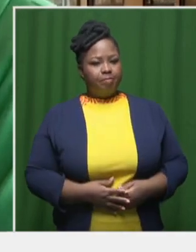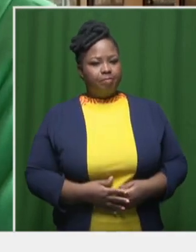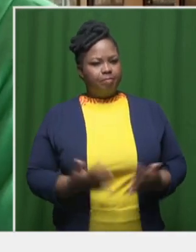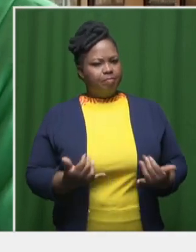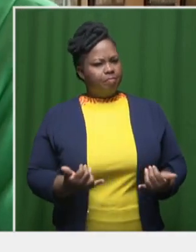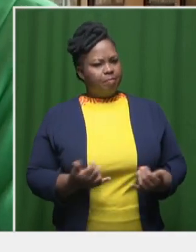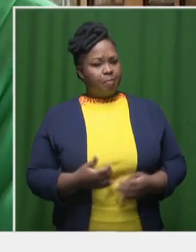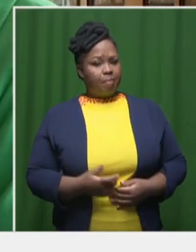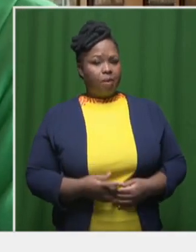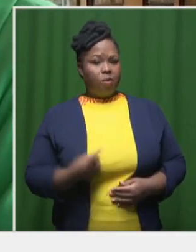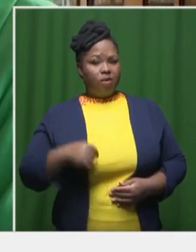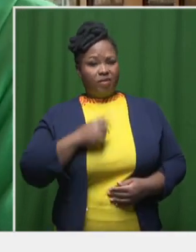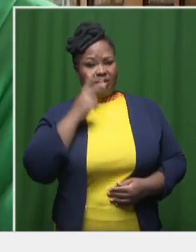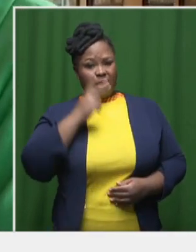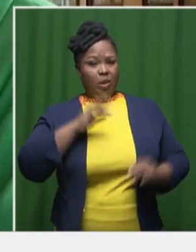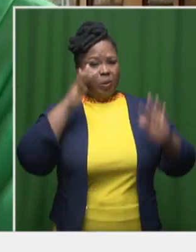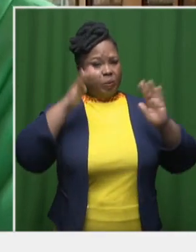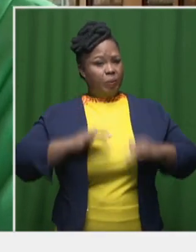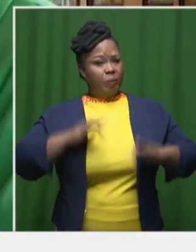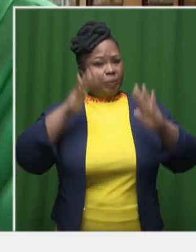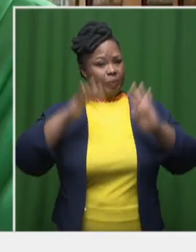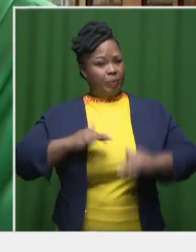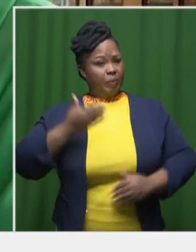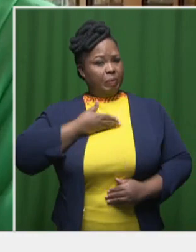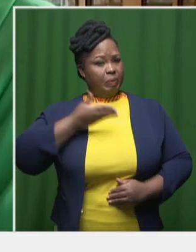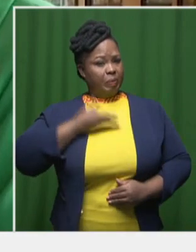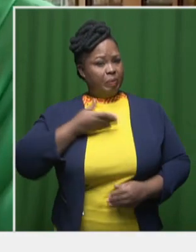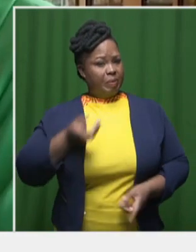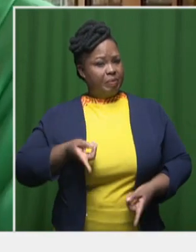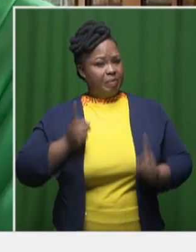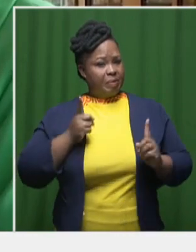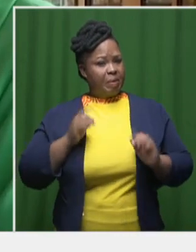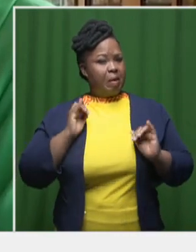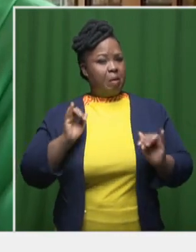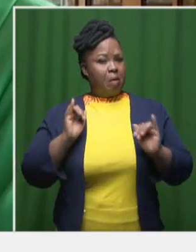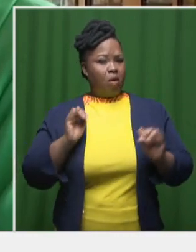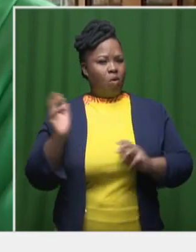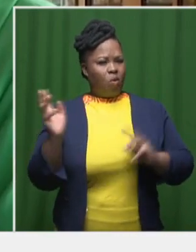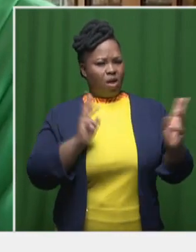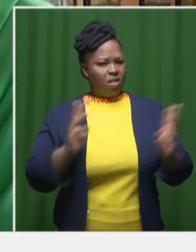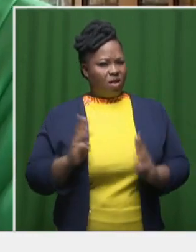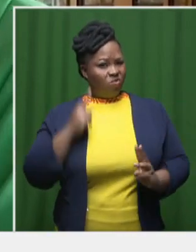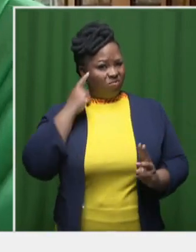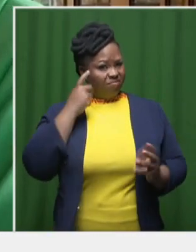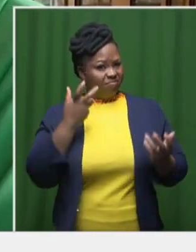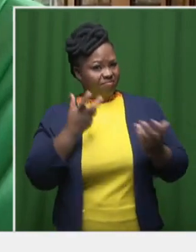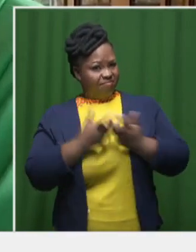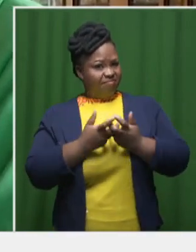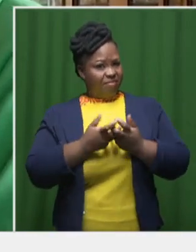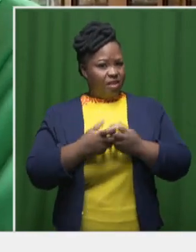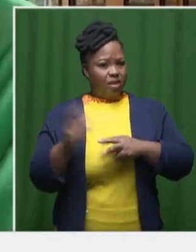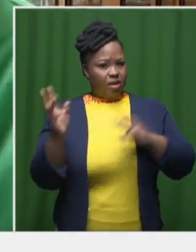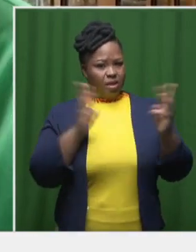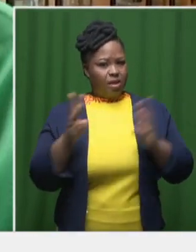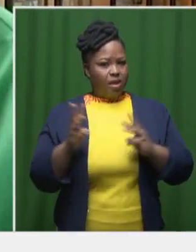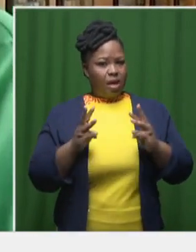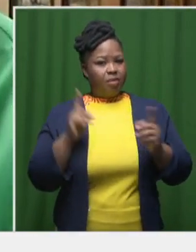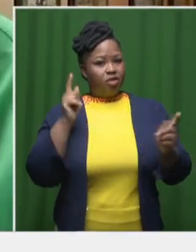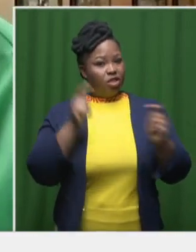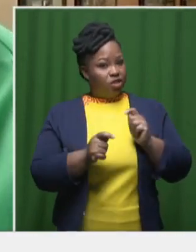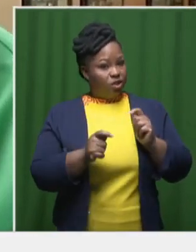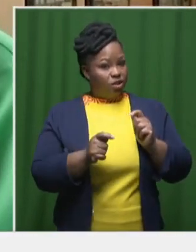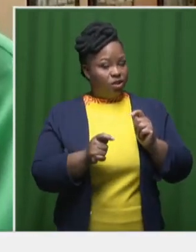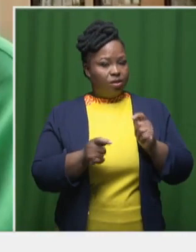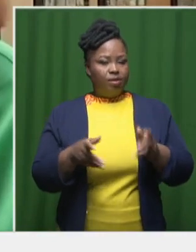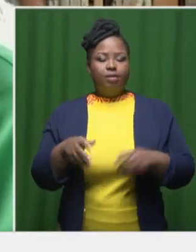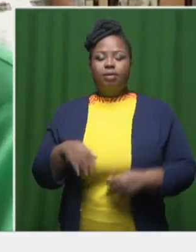it, Prof. We've seen extreme rainfall and erratic weather conditions. Can we attribute this to climate change, especially here in KZN? Yes, we